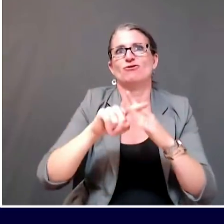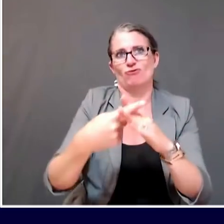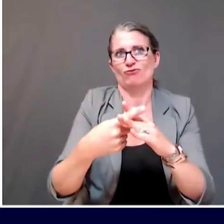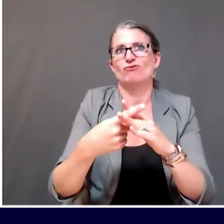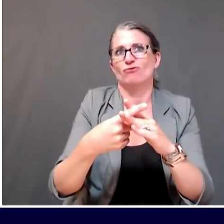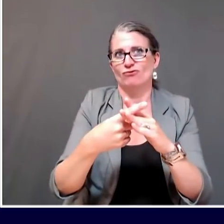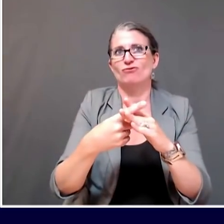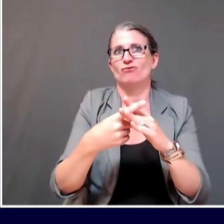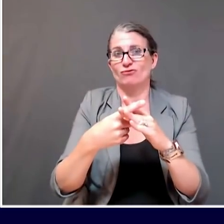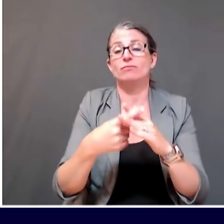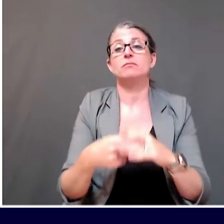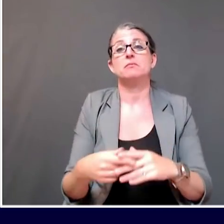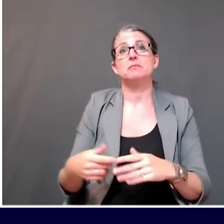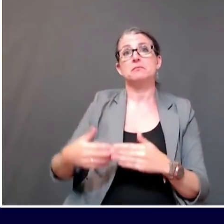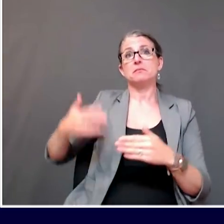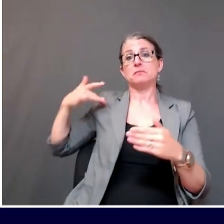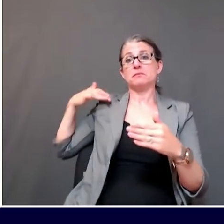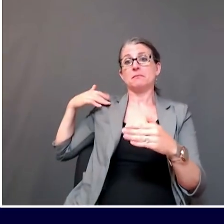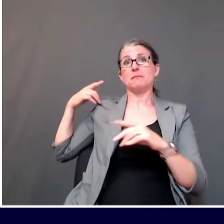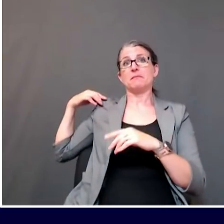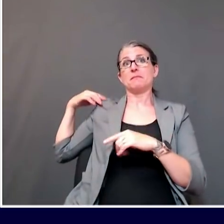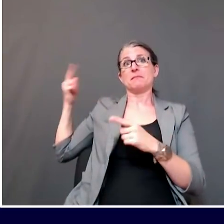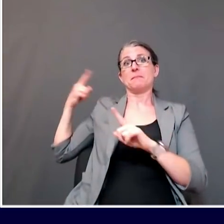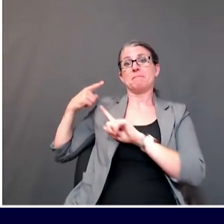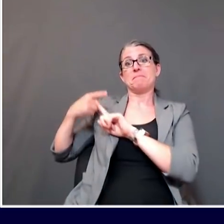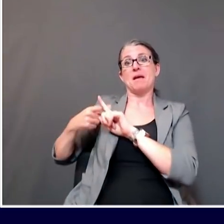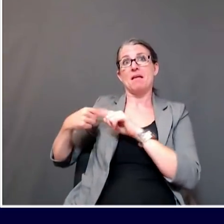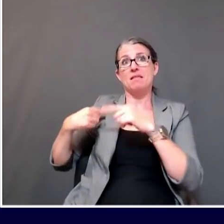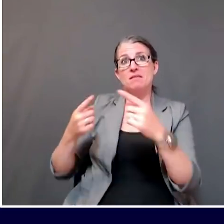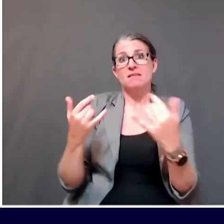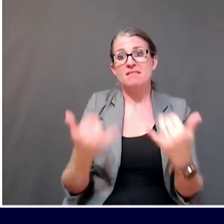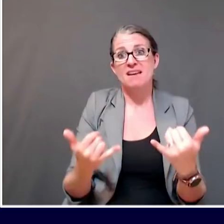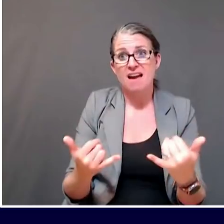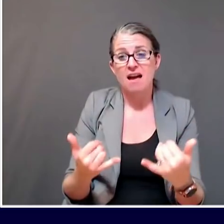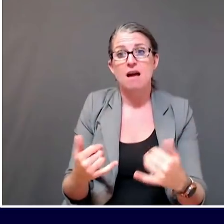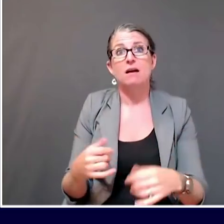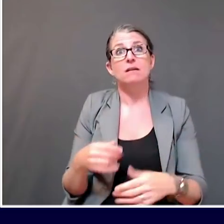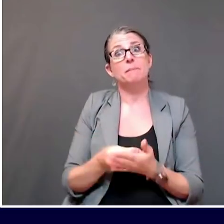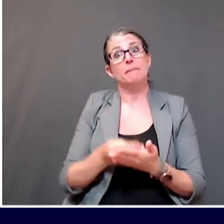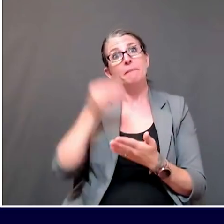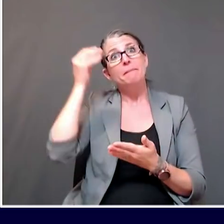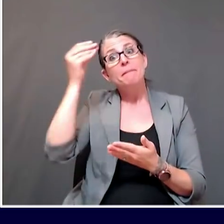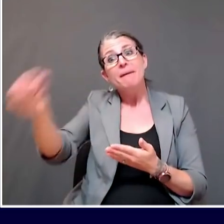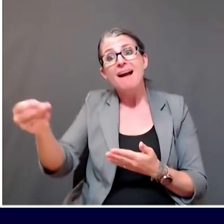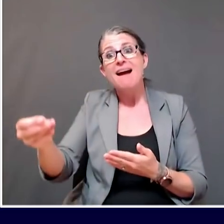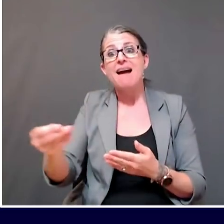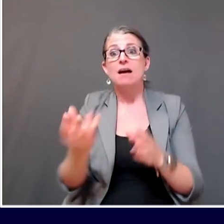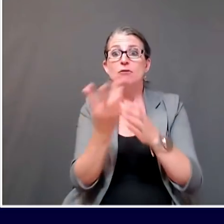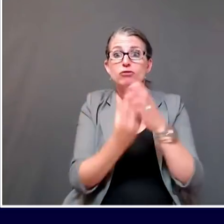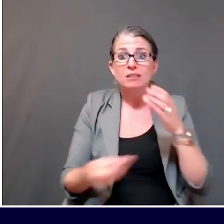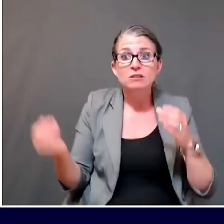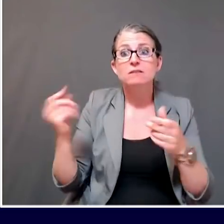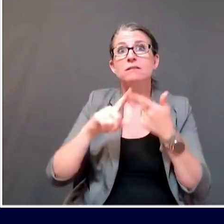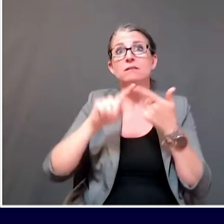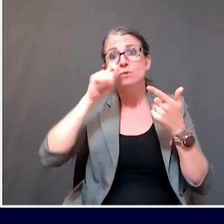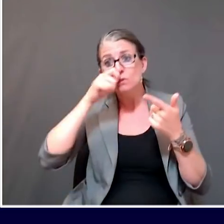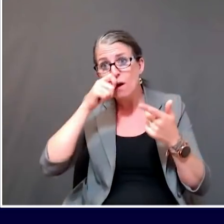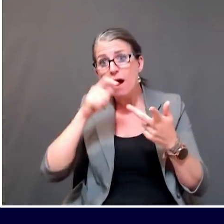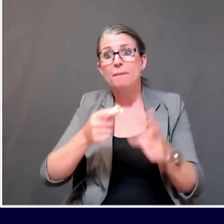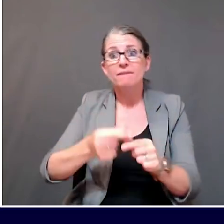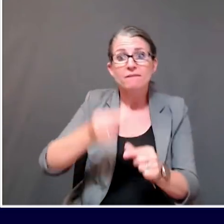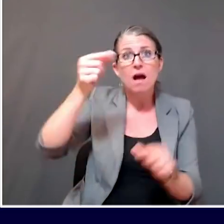supplies has increased. And this is borne out by our testing data. A month ago, we were testing